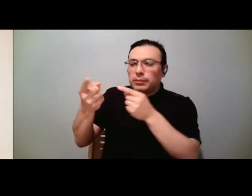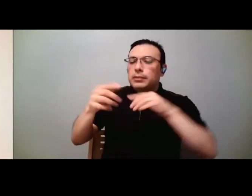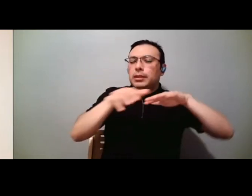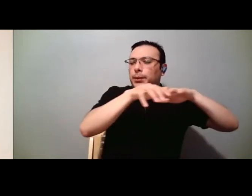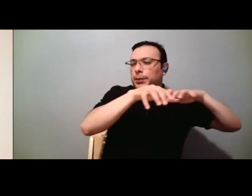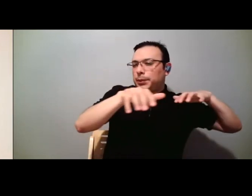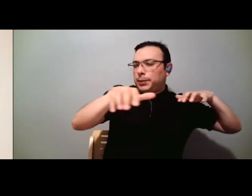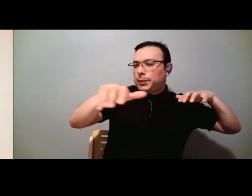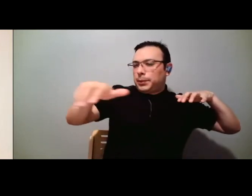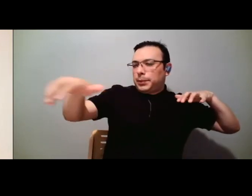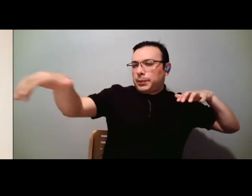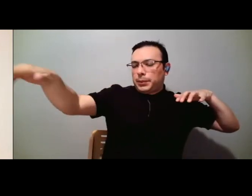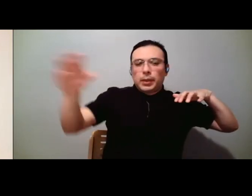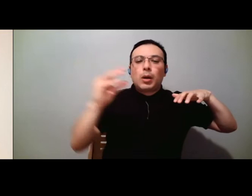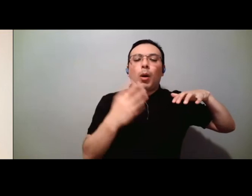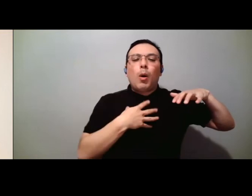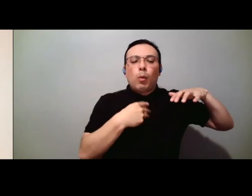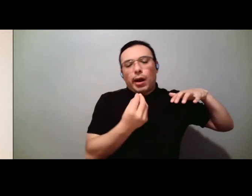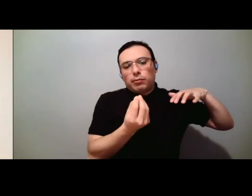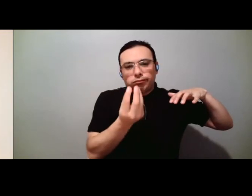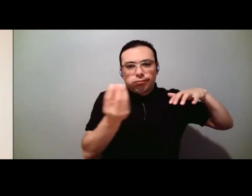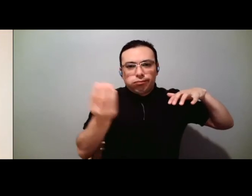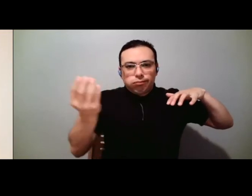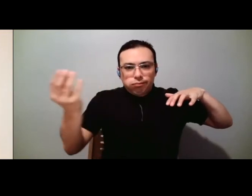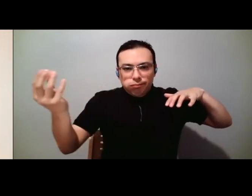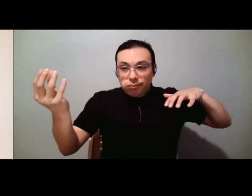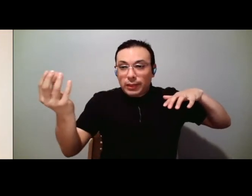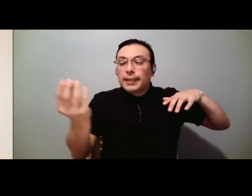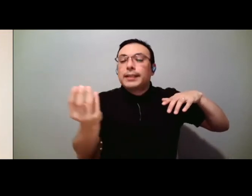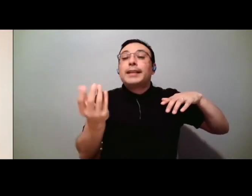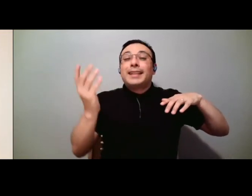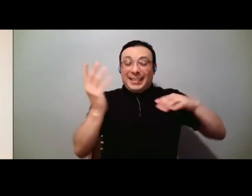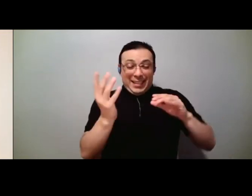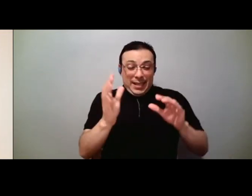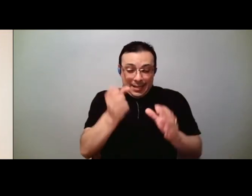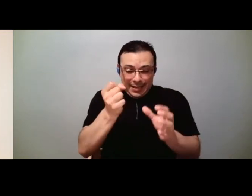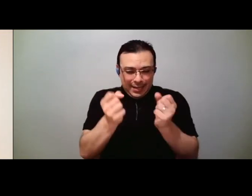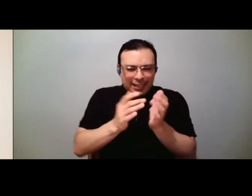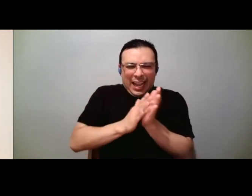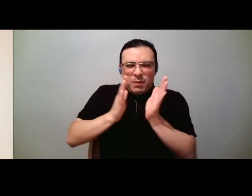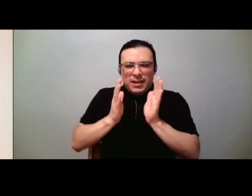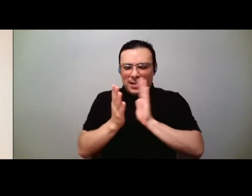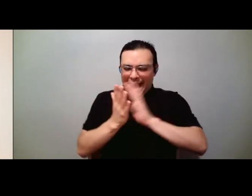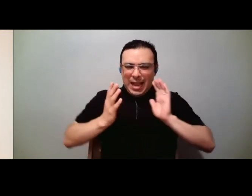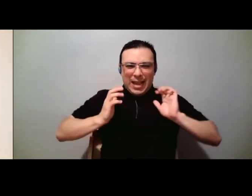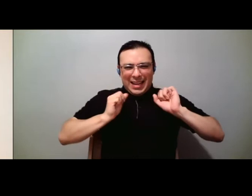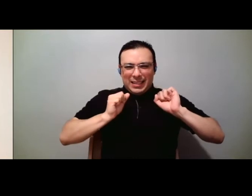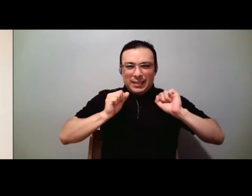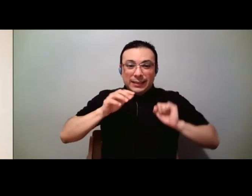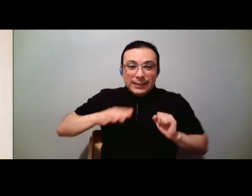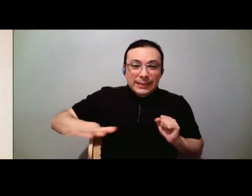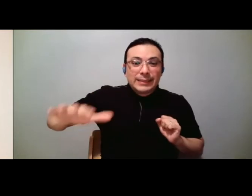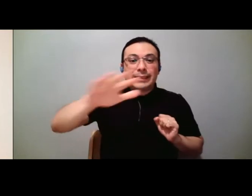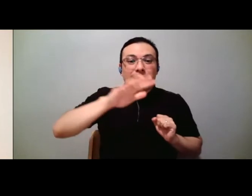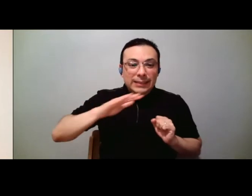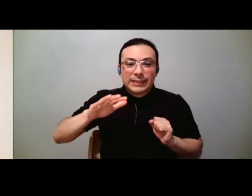buds where there were once flowers that toughened up tender hands. In that space where there once was